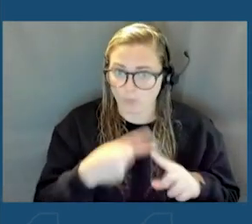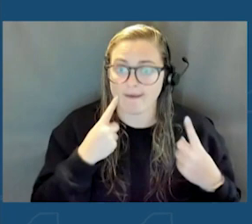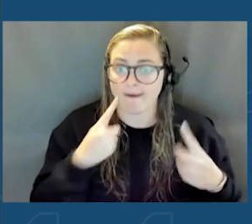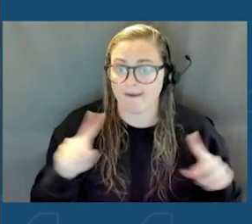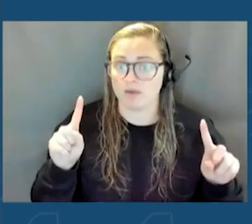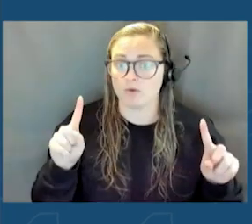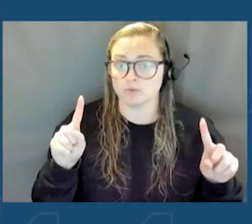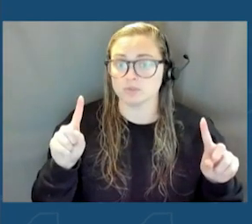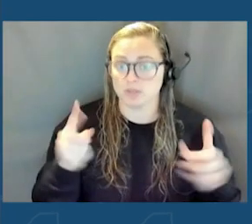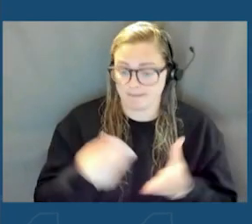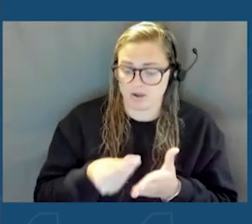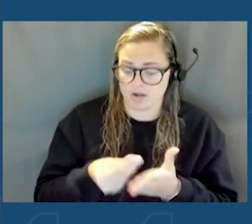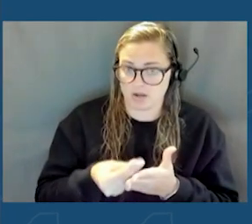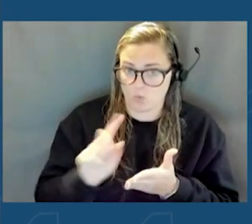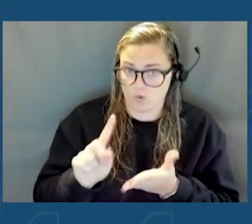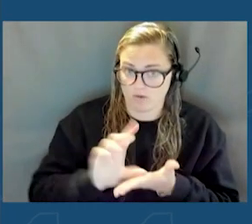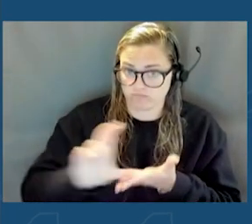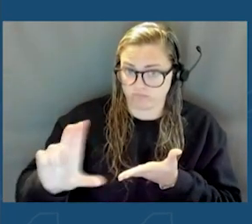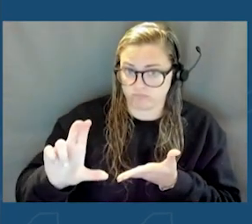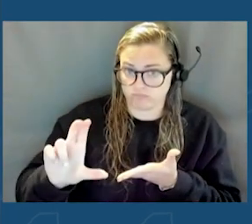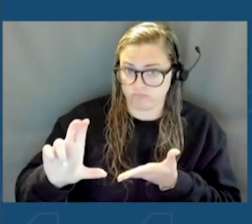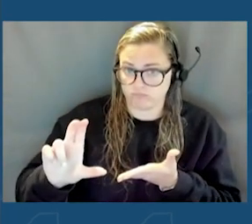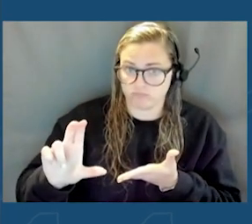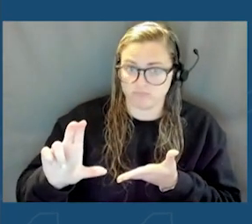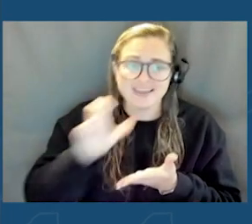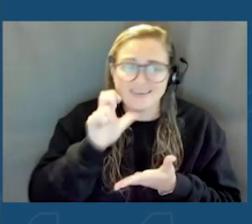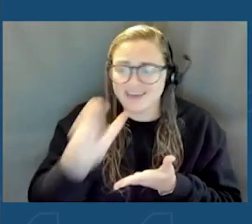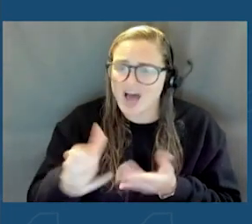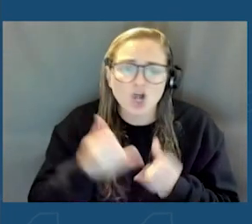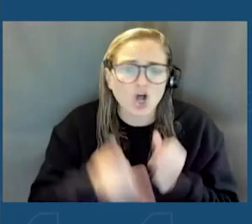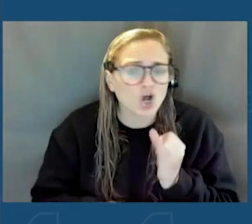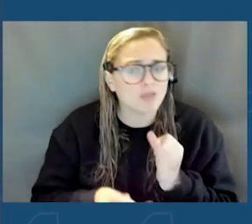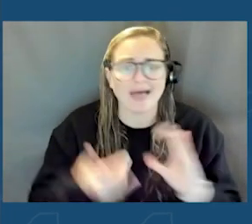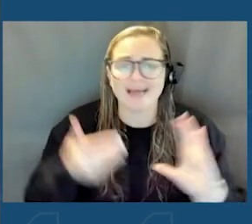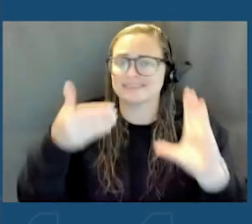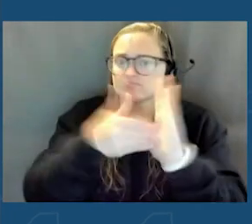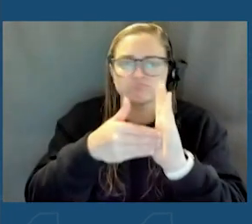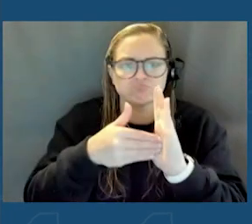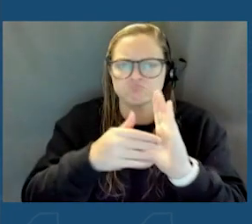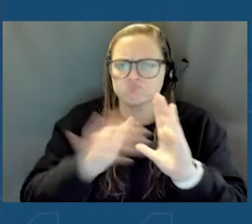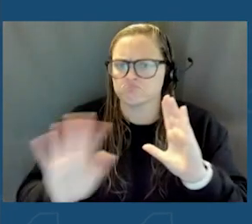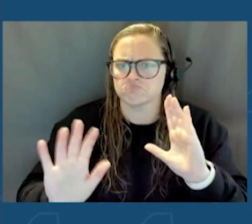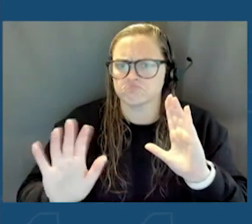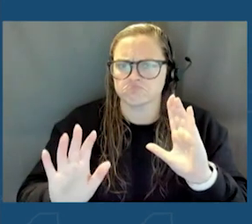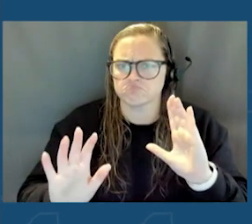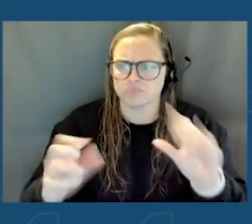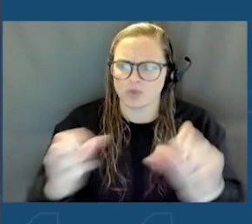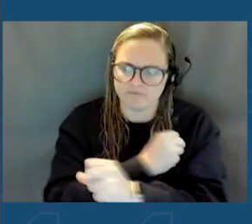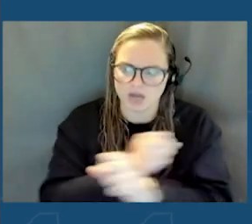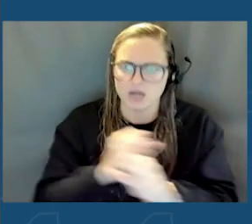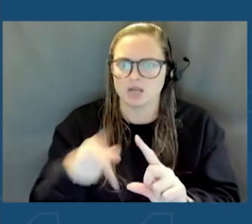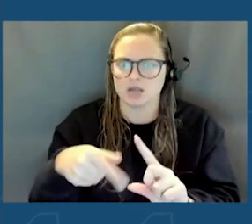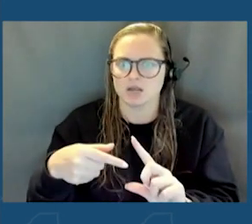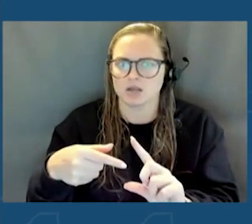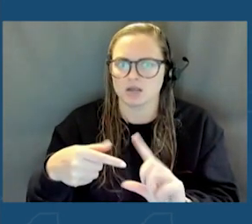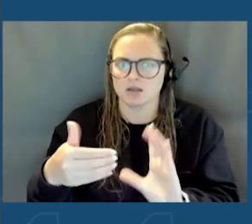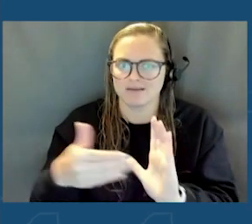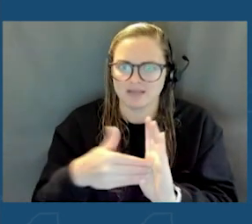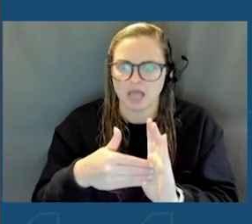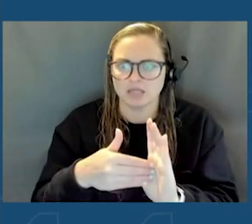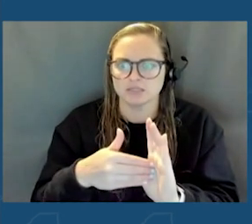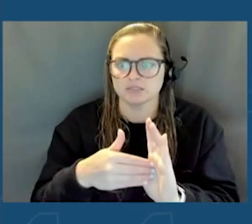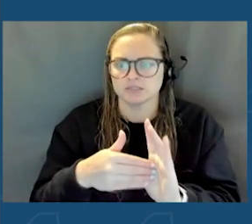I said, this is not our last countermeasure in the fight against the destruction